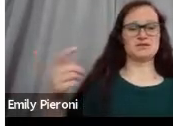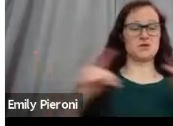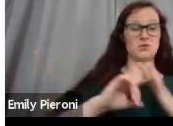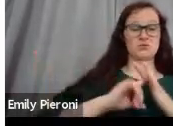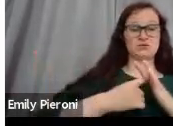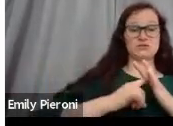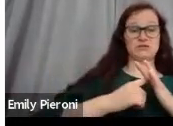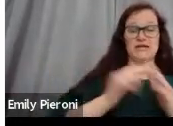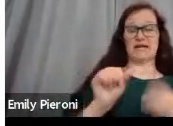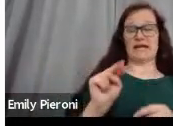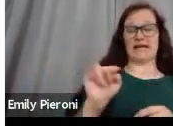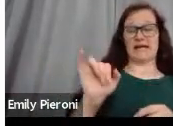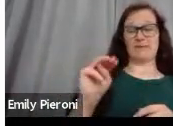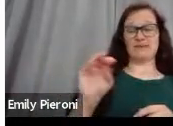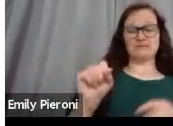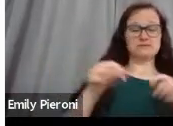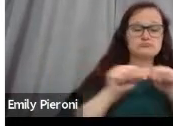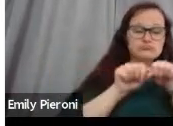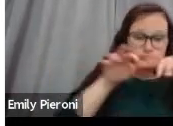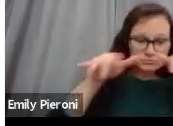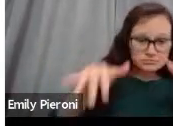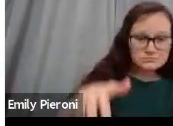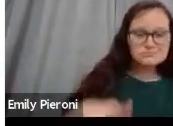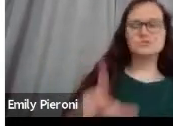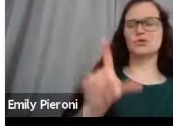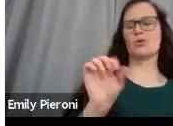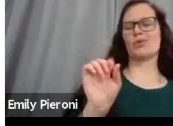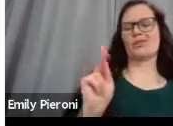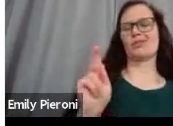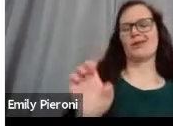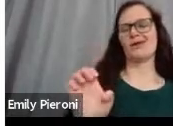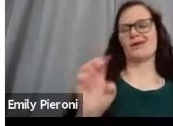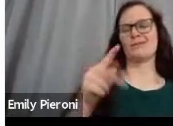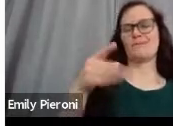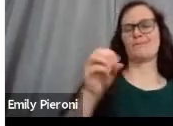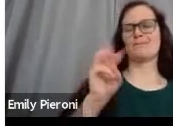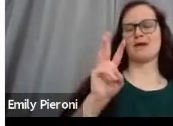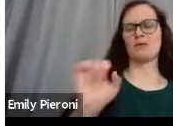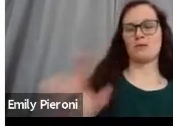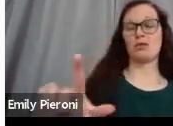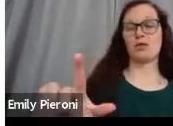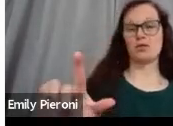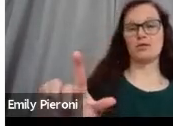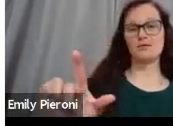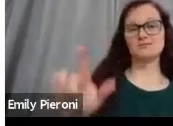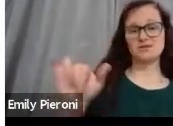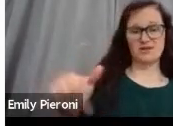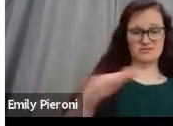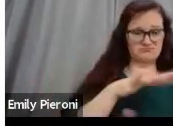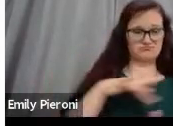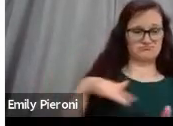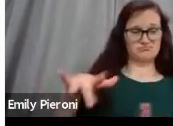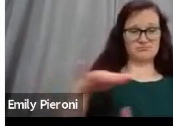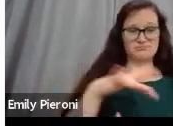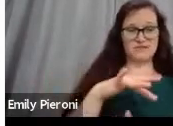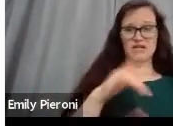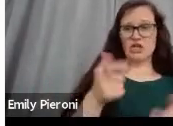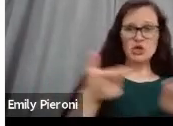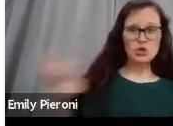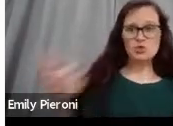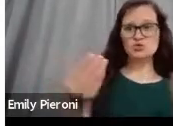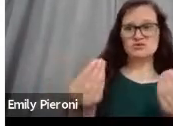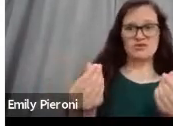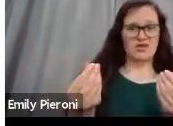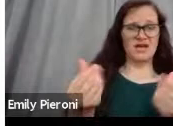the upper Animus all the way down to Lake Powell. So the setting is a large land base and a